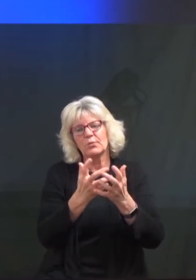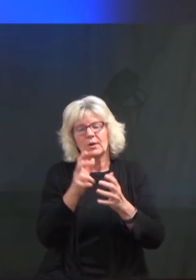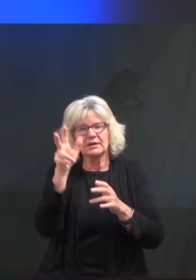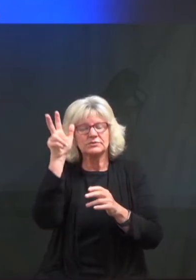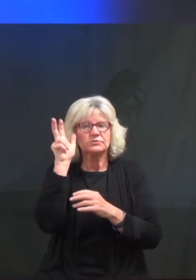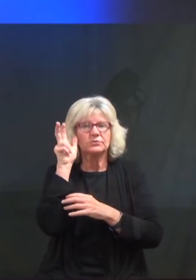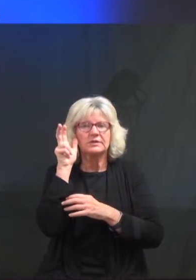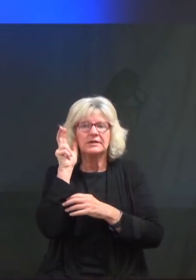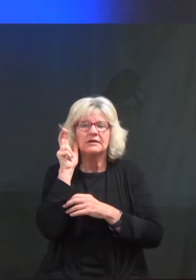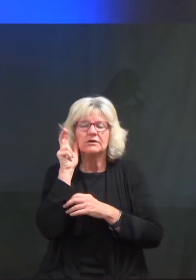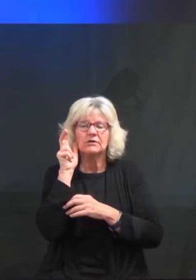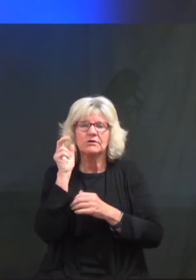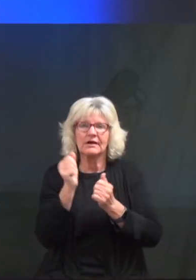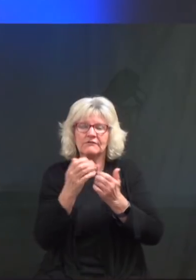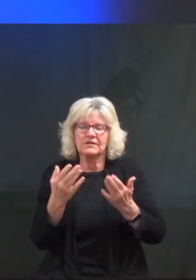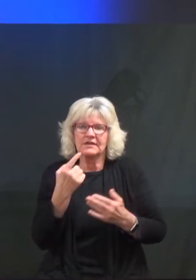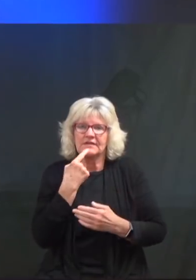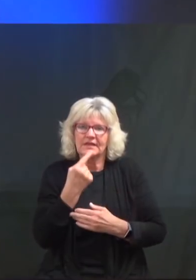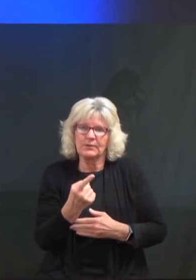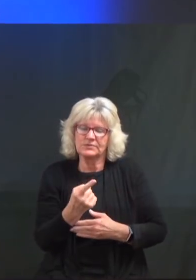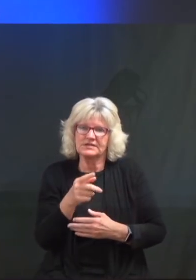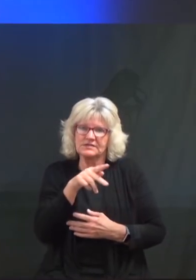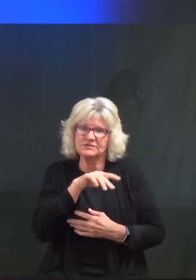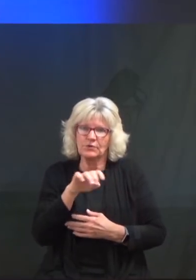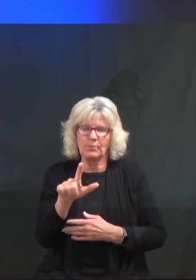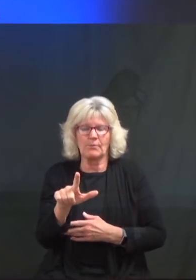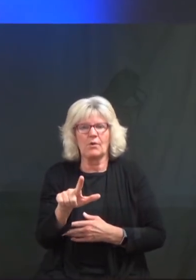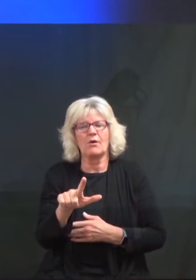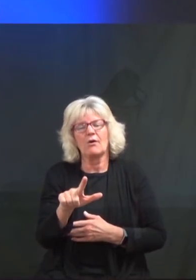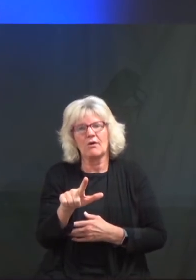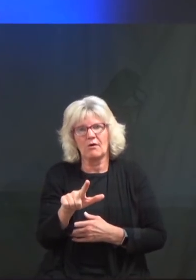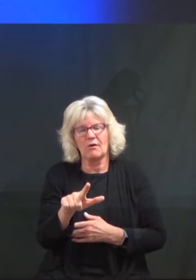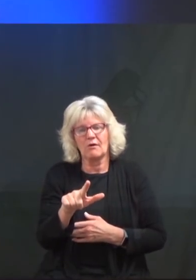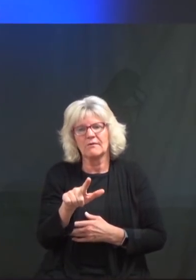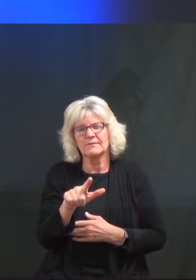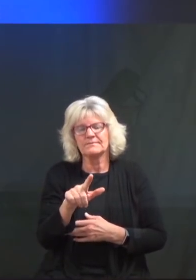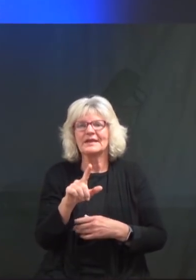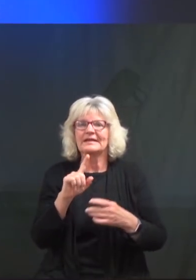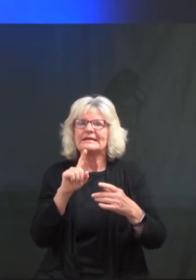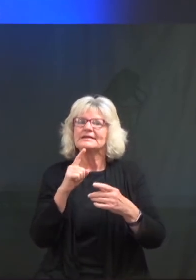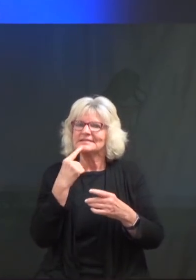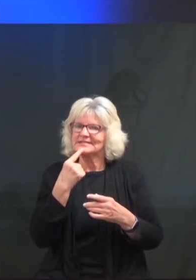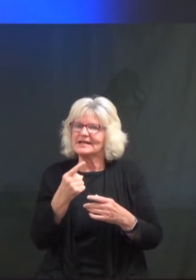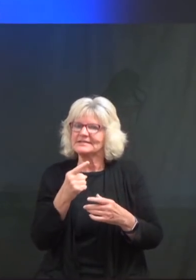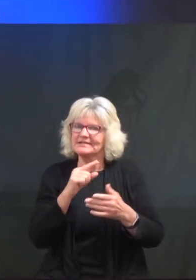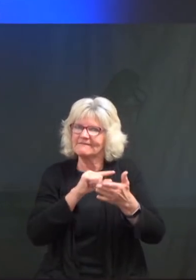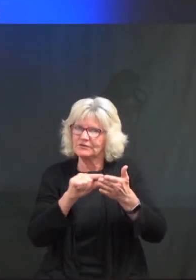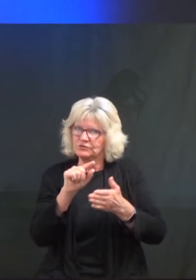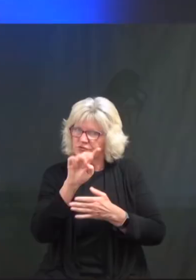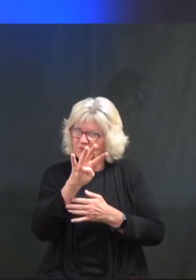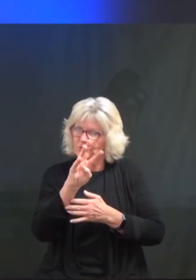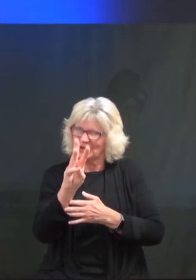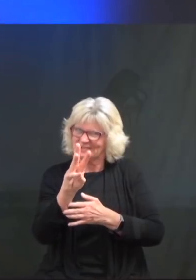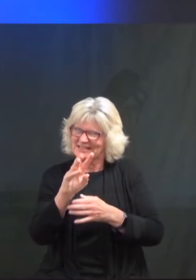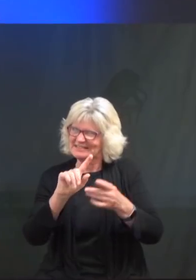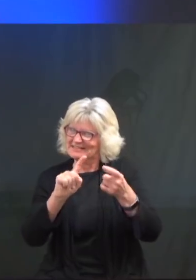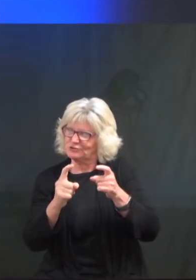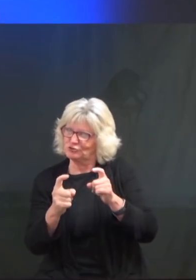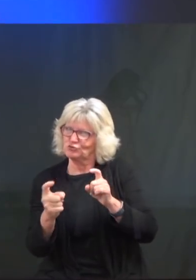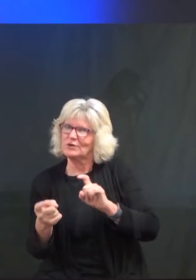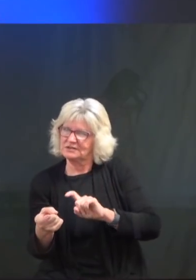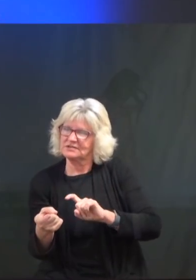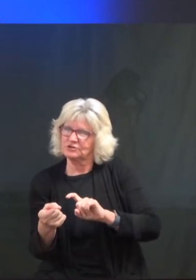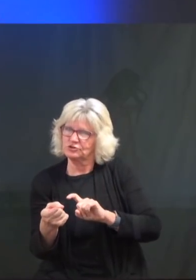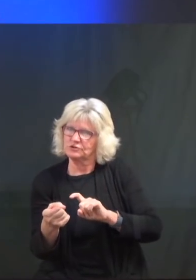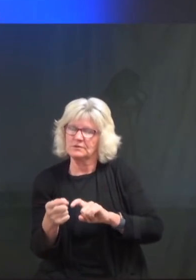hear what they had to say. So look at how Paul responds. Here's a transition verse, verse 46. And Paul and